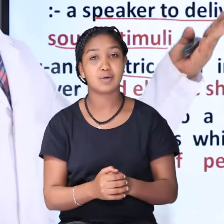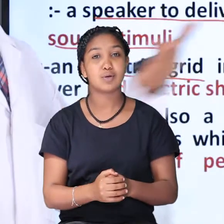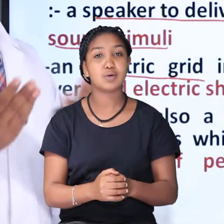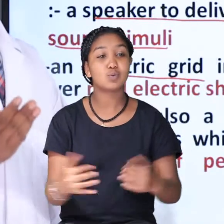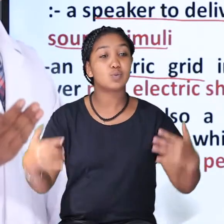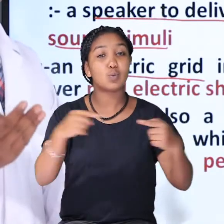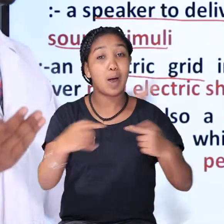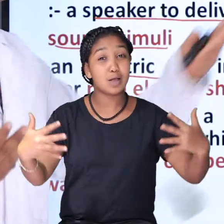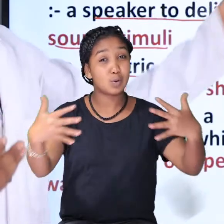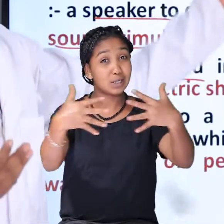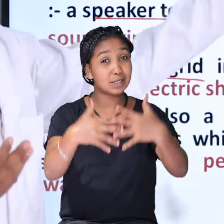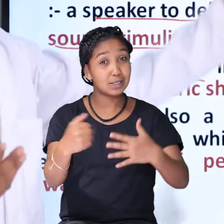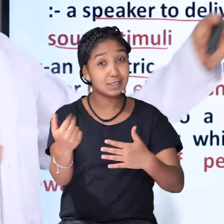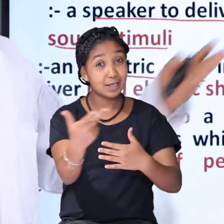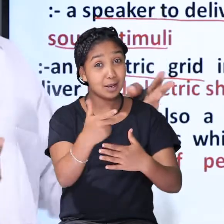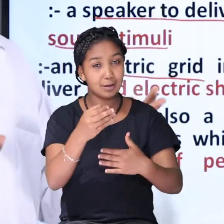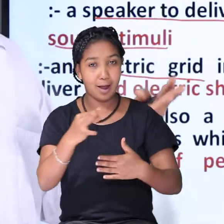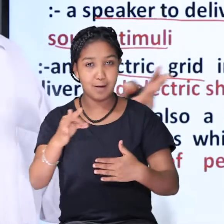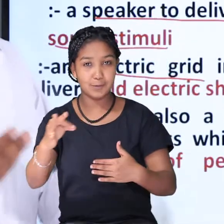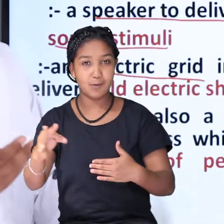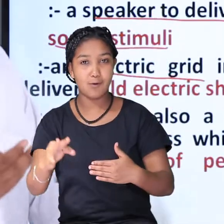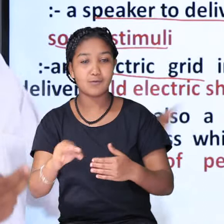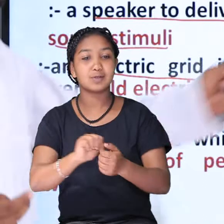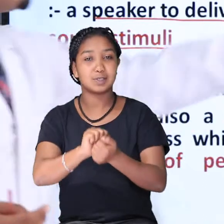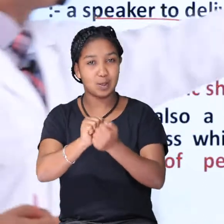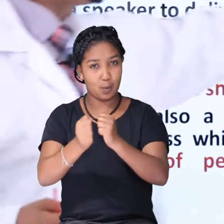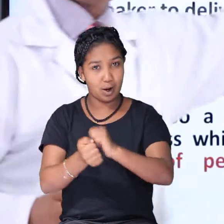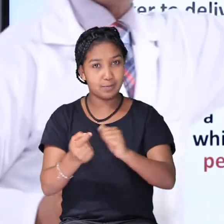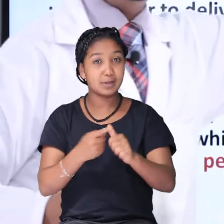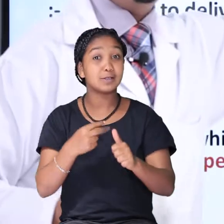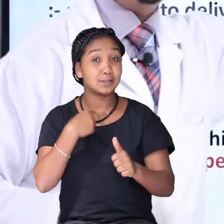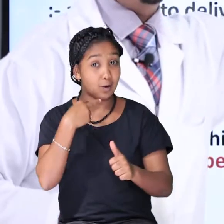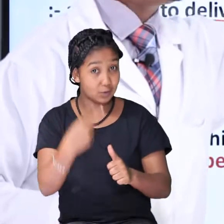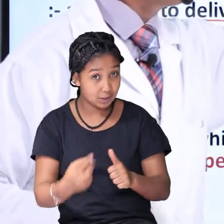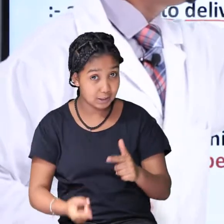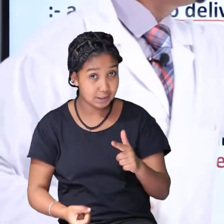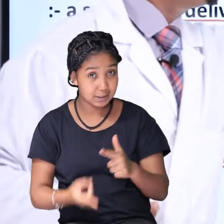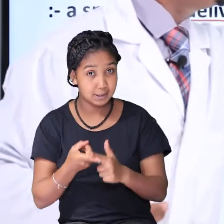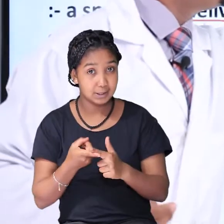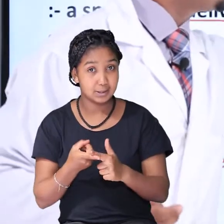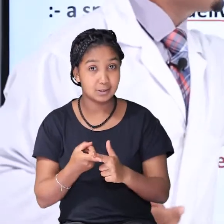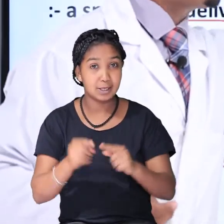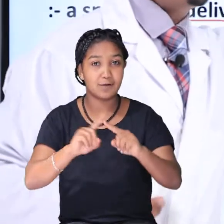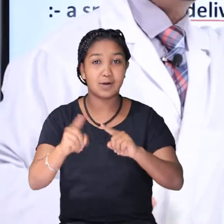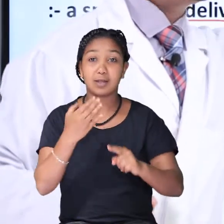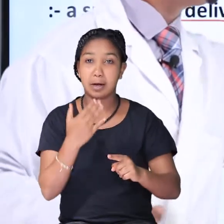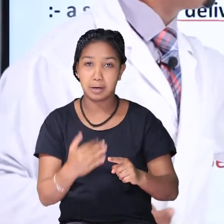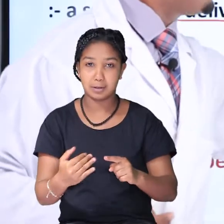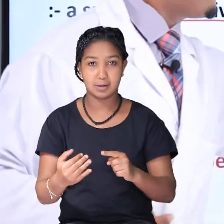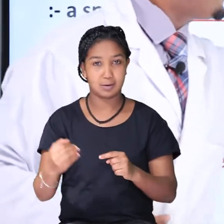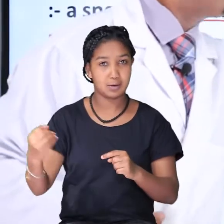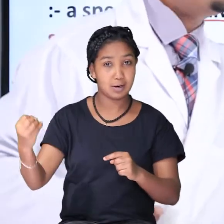to associate these three types of stimuli: sound, different color